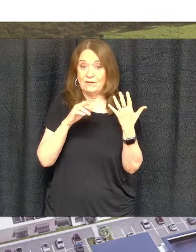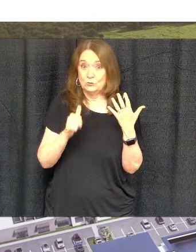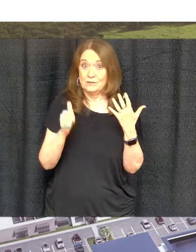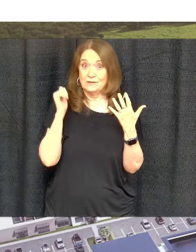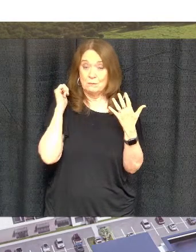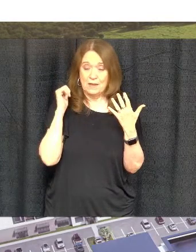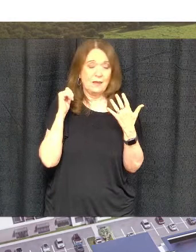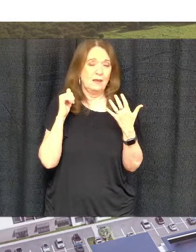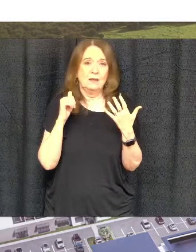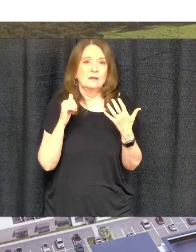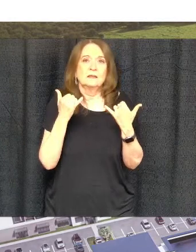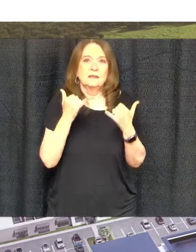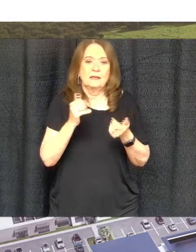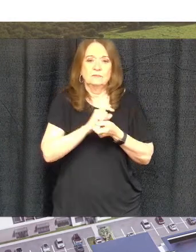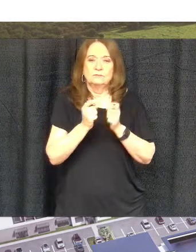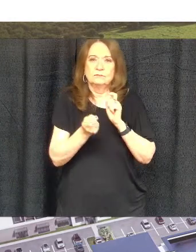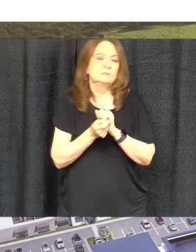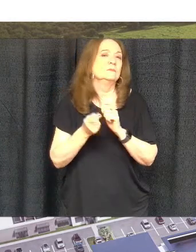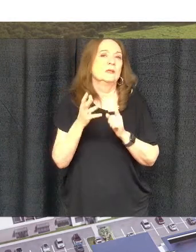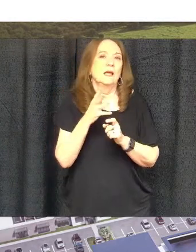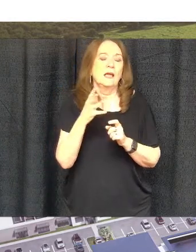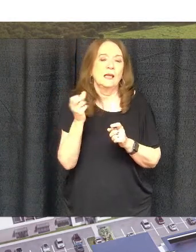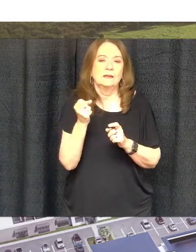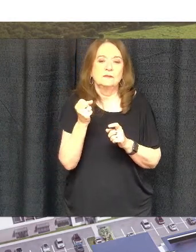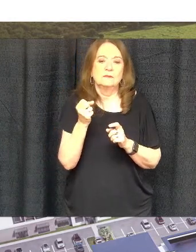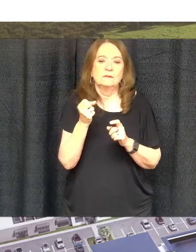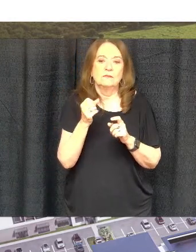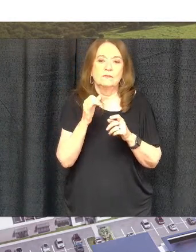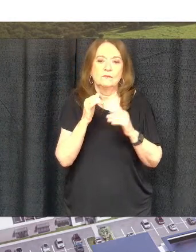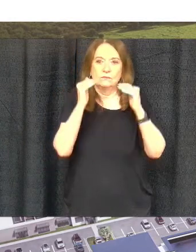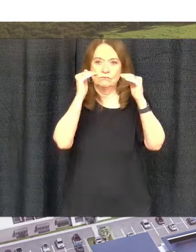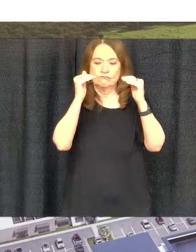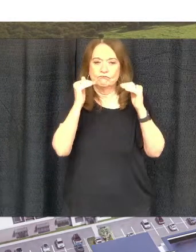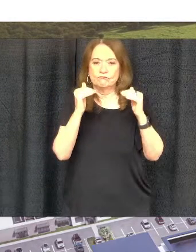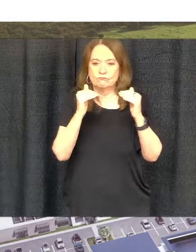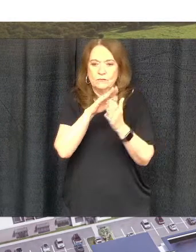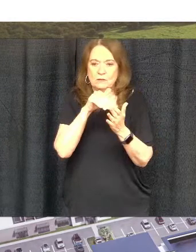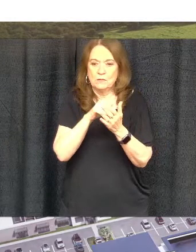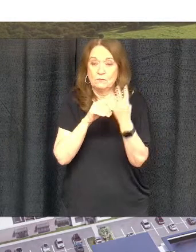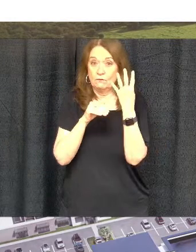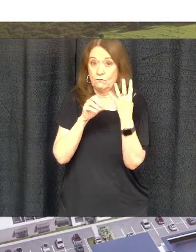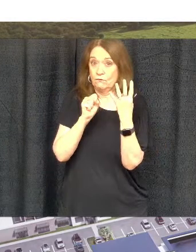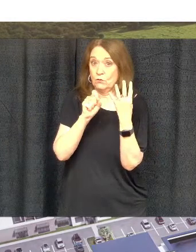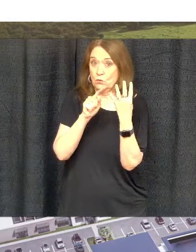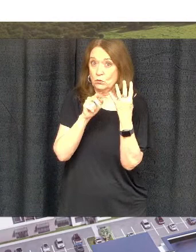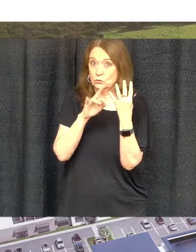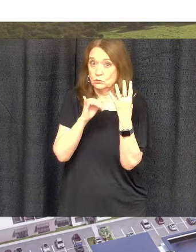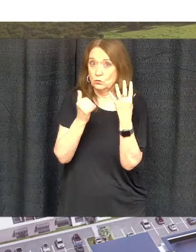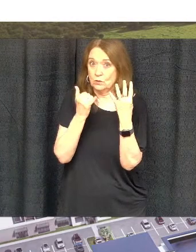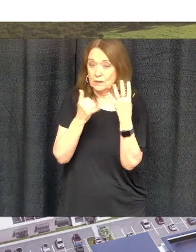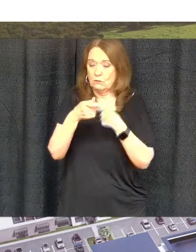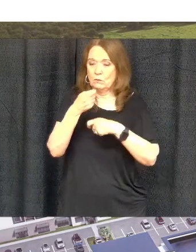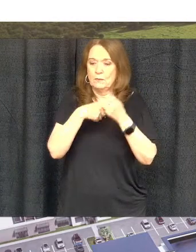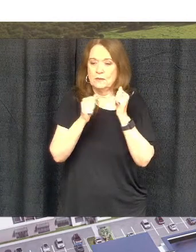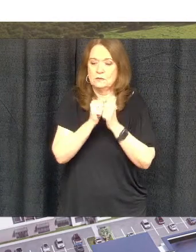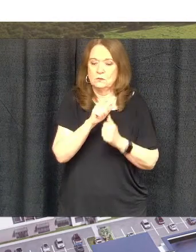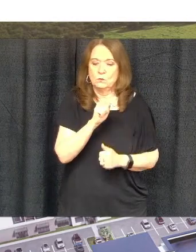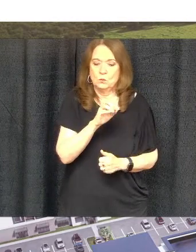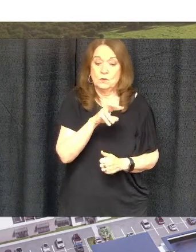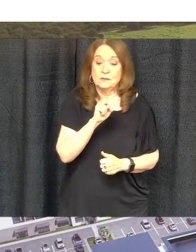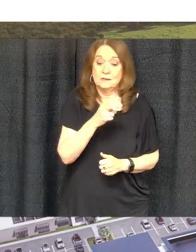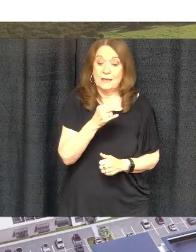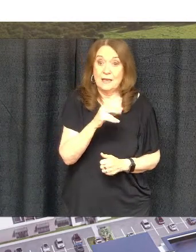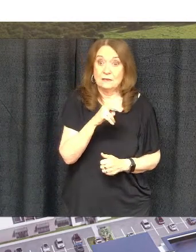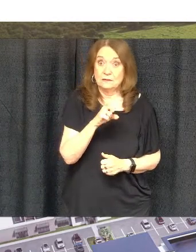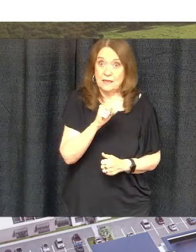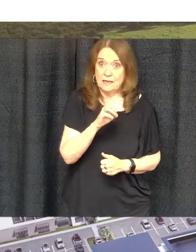Now what they've done is taken the story off those buildings in the middle, so they're 4 stories, replaced them with the townhouses, so